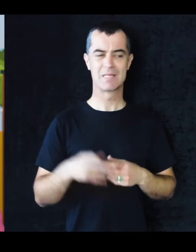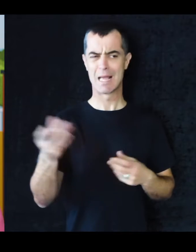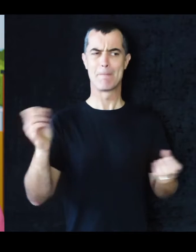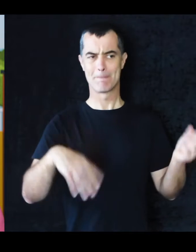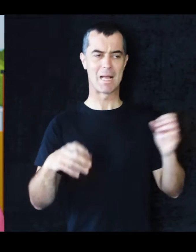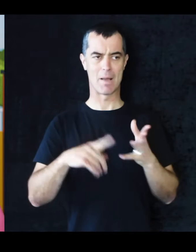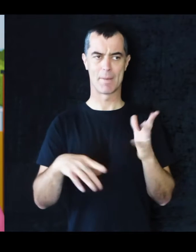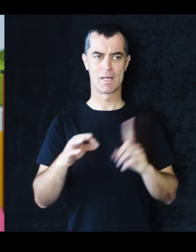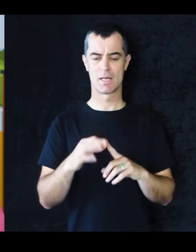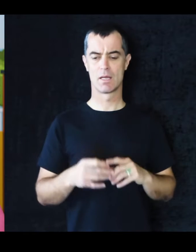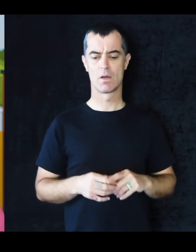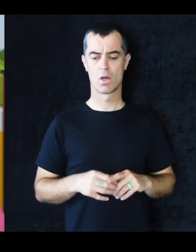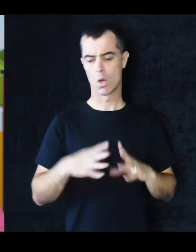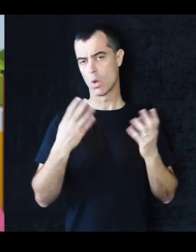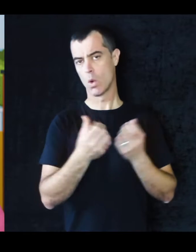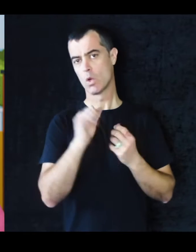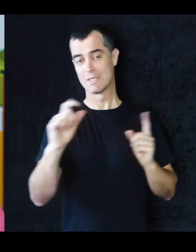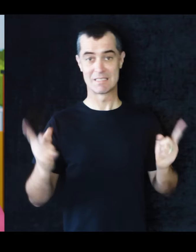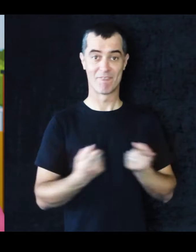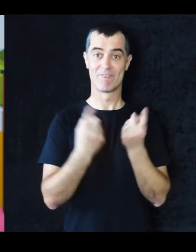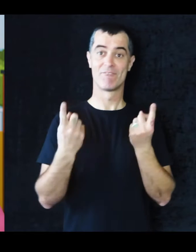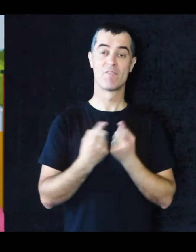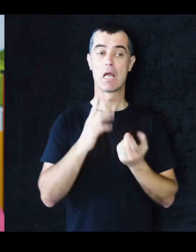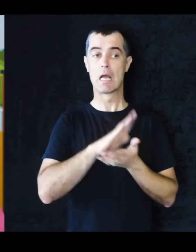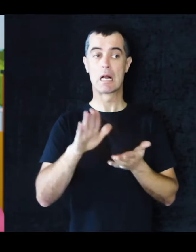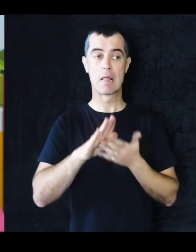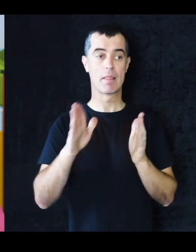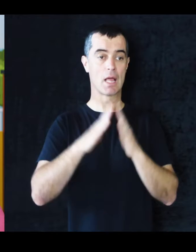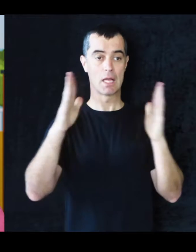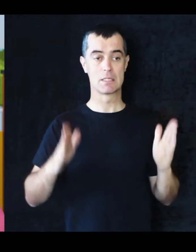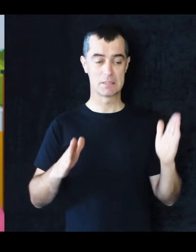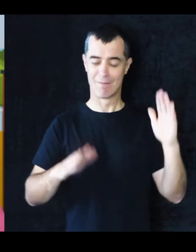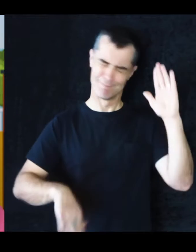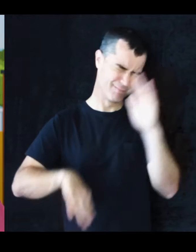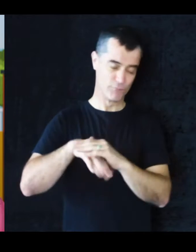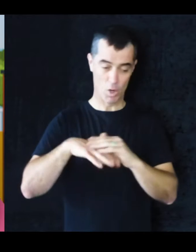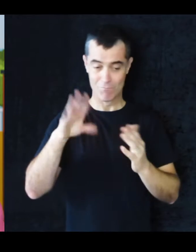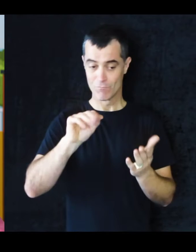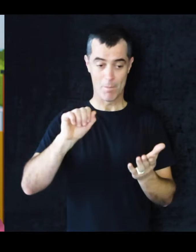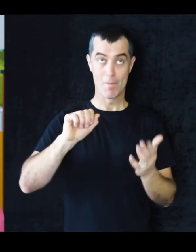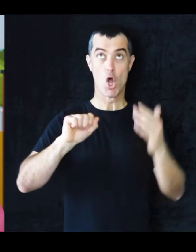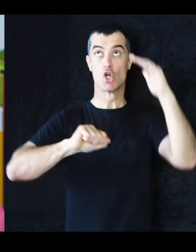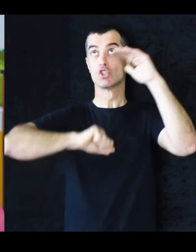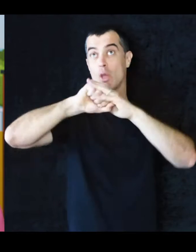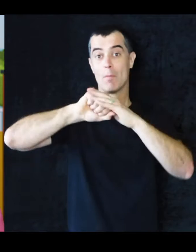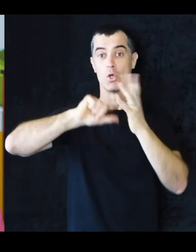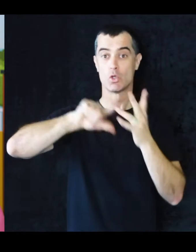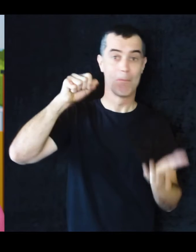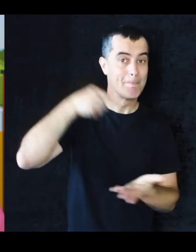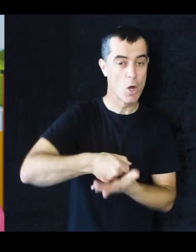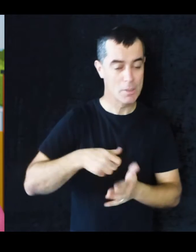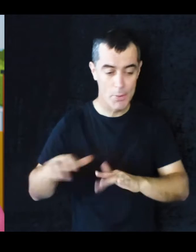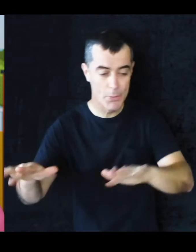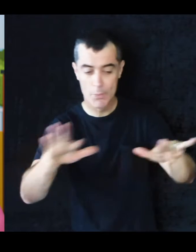to pack up all your stuff, clean the house from top to bottom, make sure